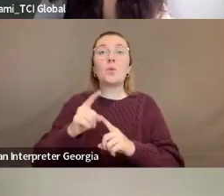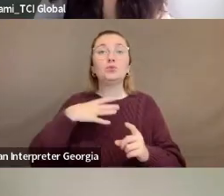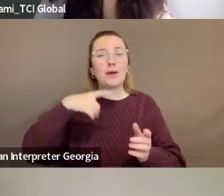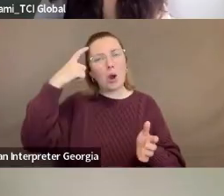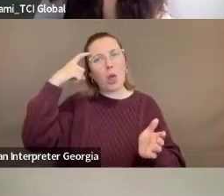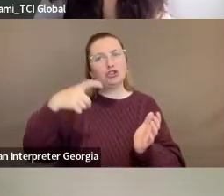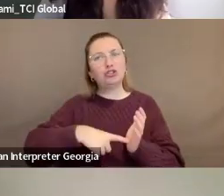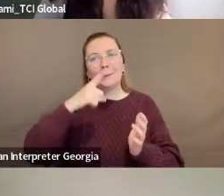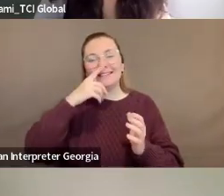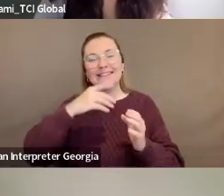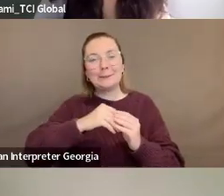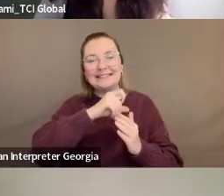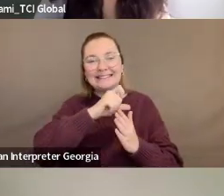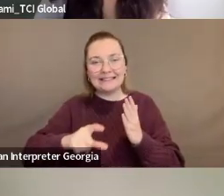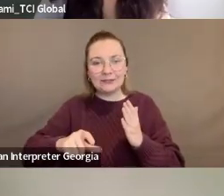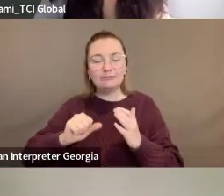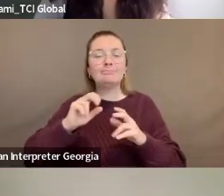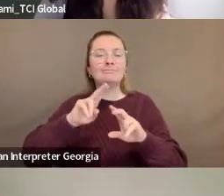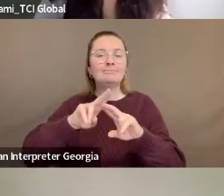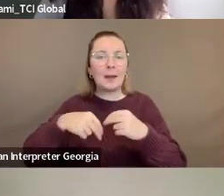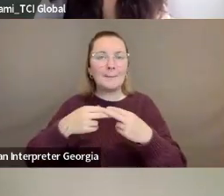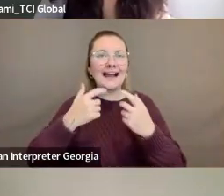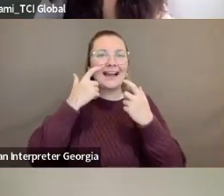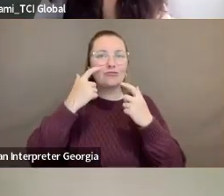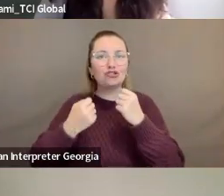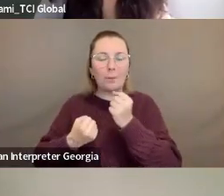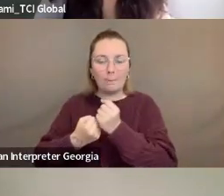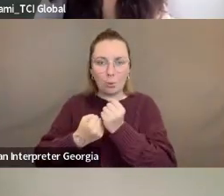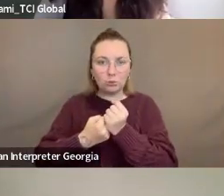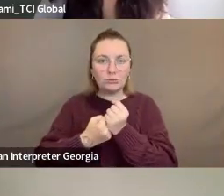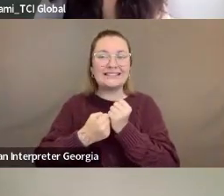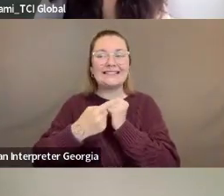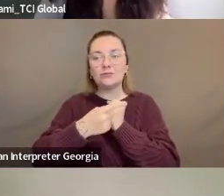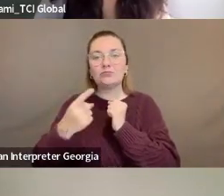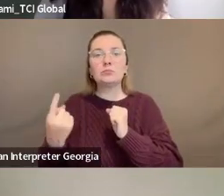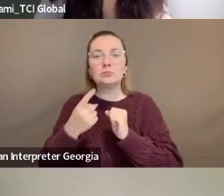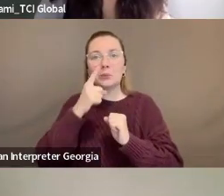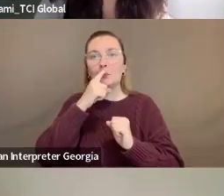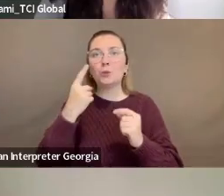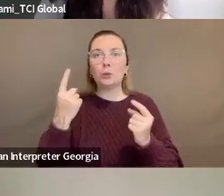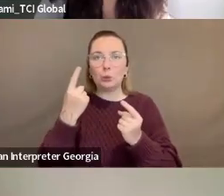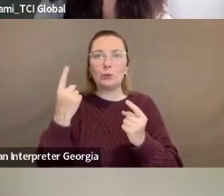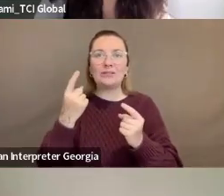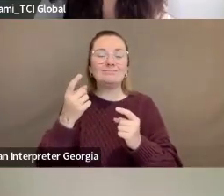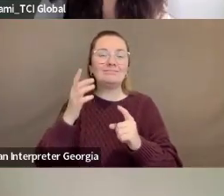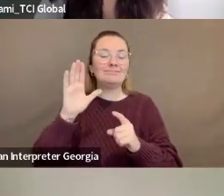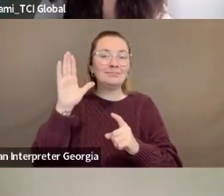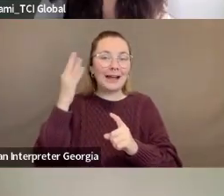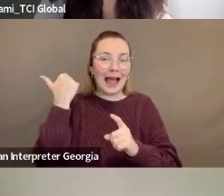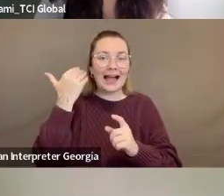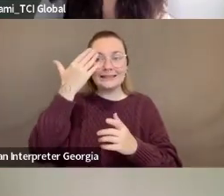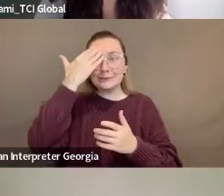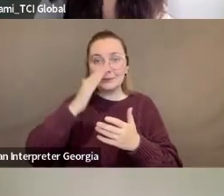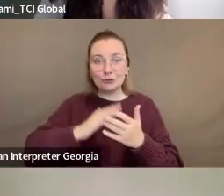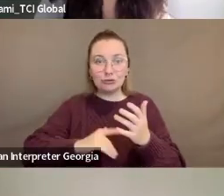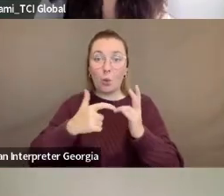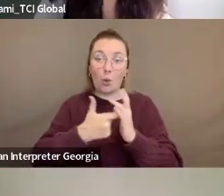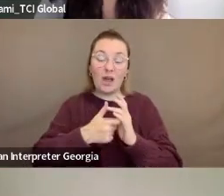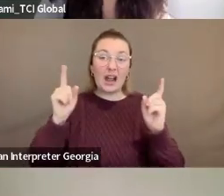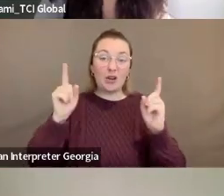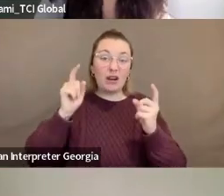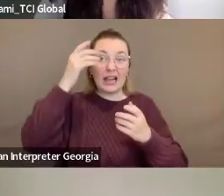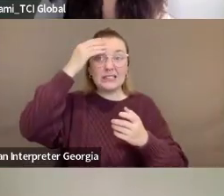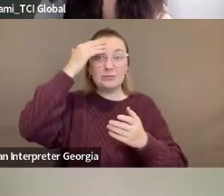people with disabilities, their families, carers, and supporters, and those individuals that have experienced or are